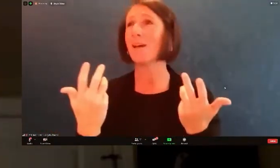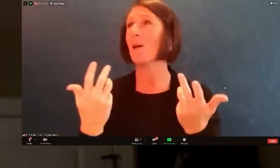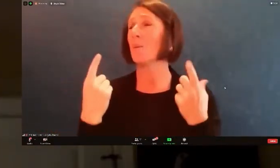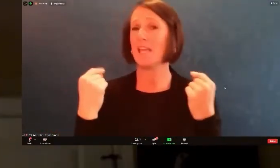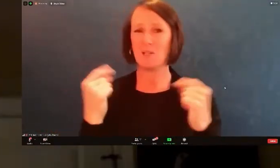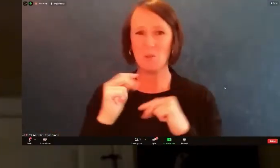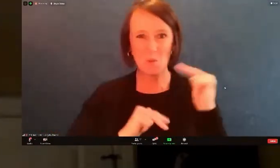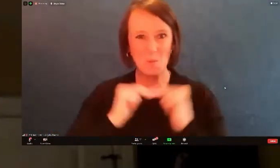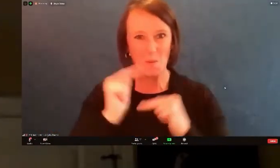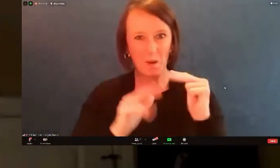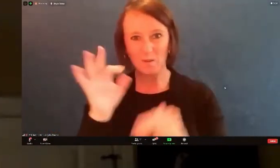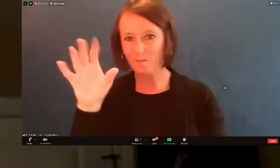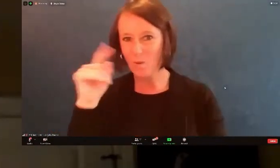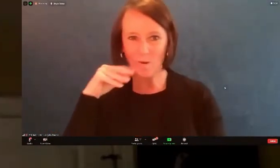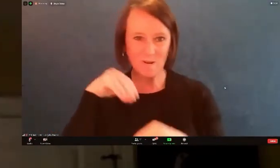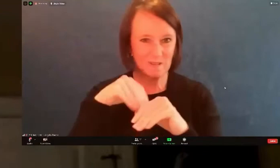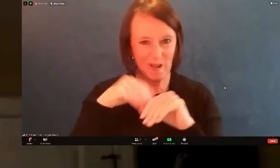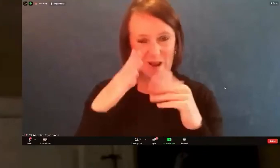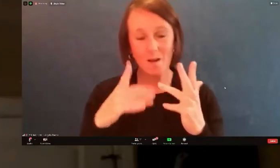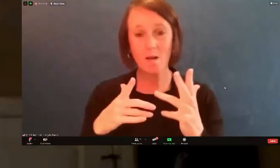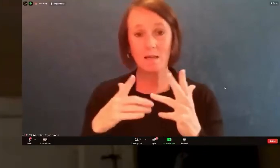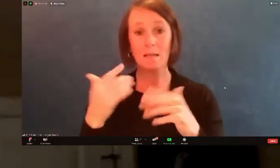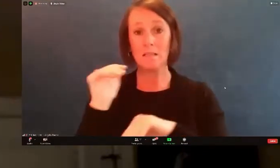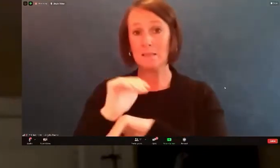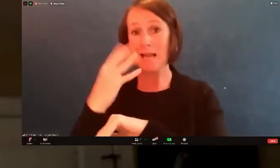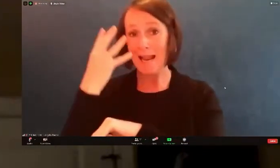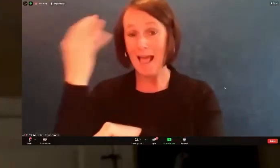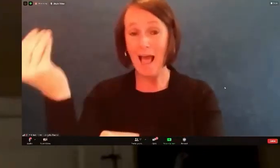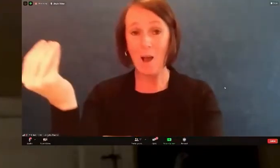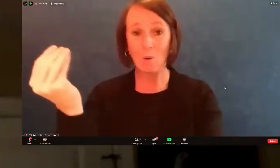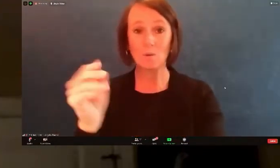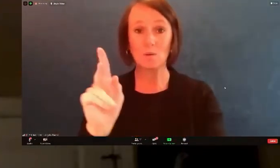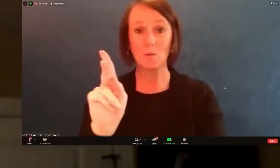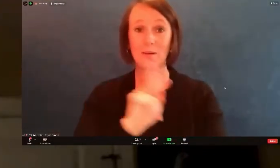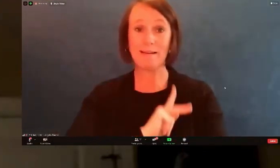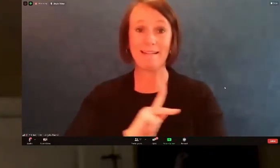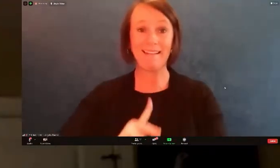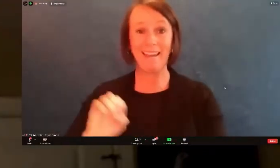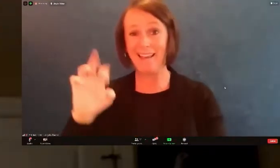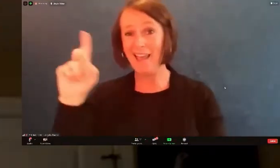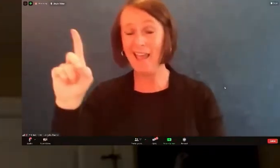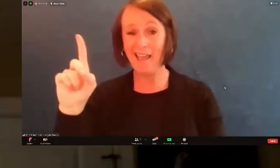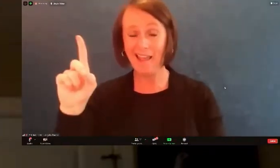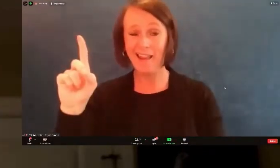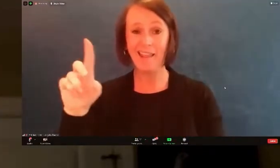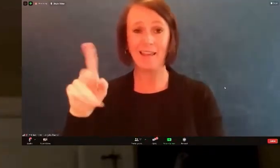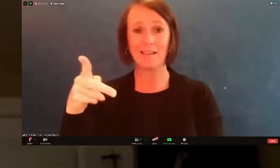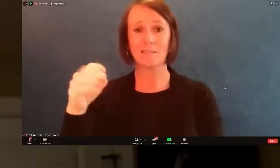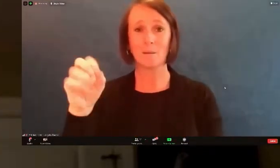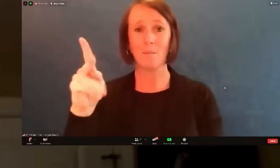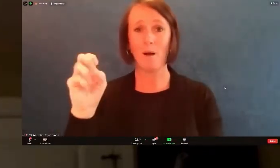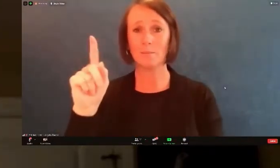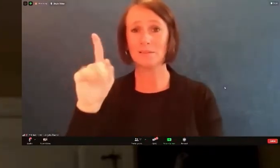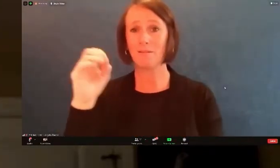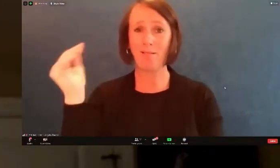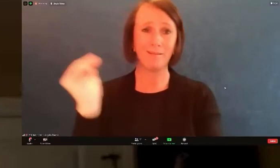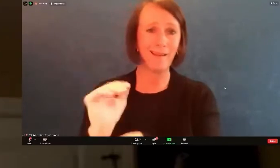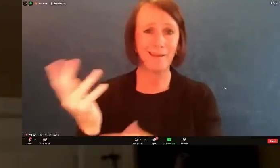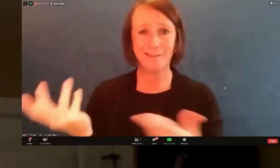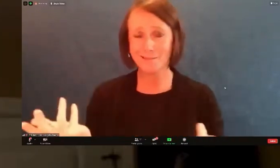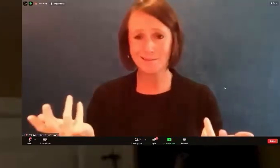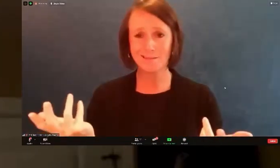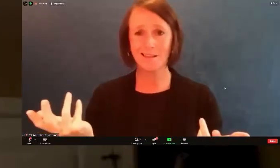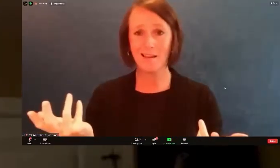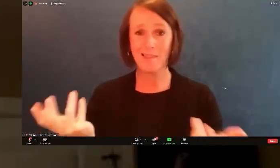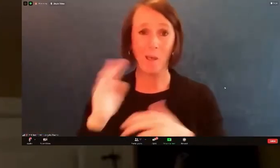a fort. We're going to go to King Ed tonight. It's popsicle night. All the kids come out. Some of the parents bring popsicles. They're going to stay out